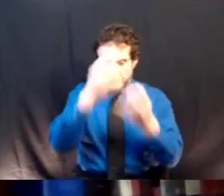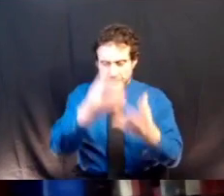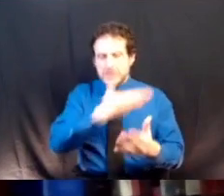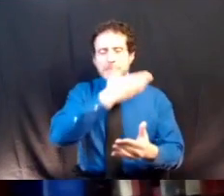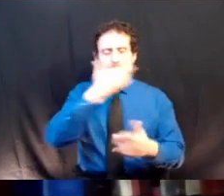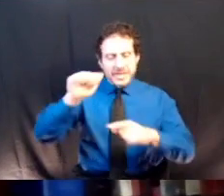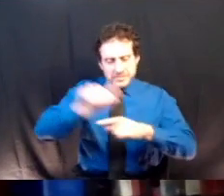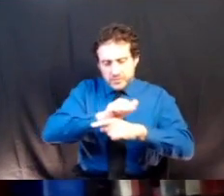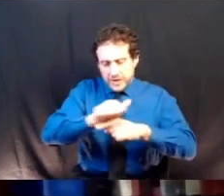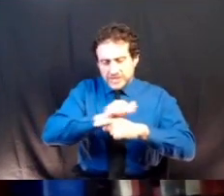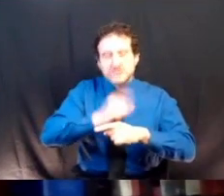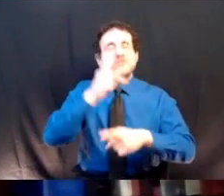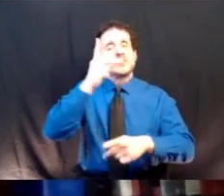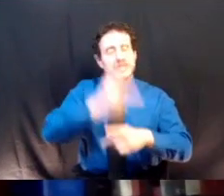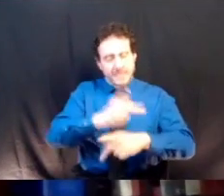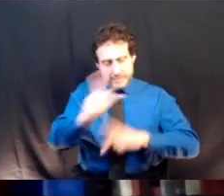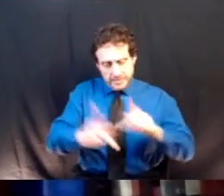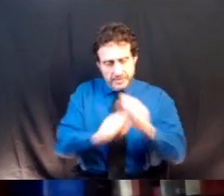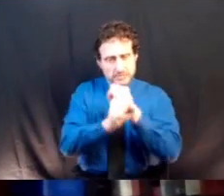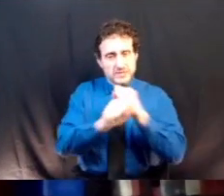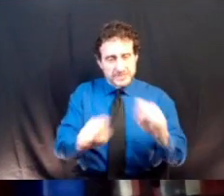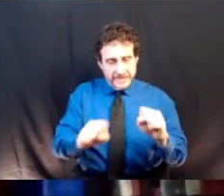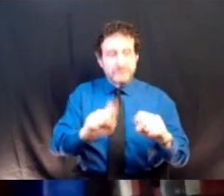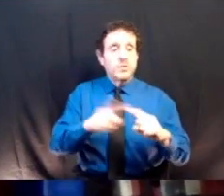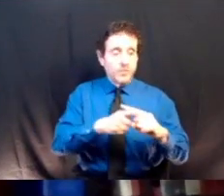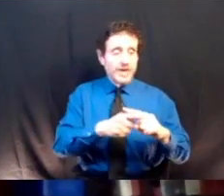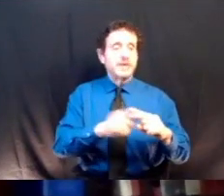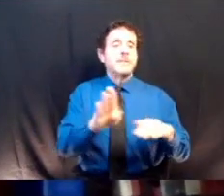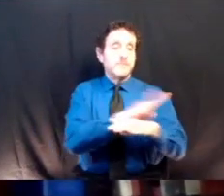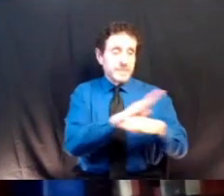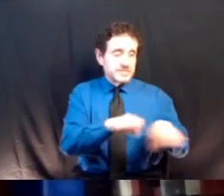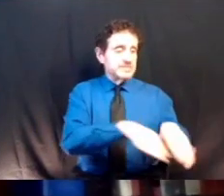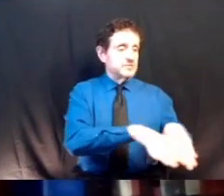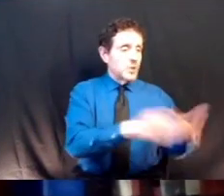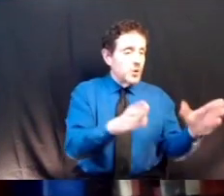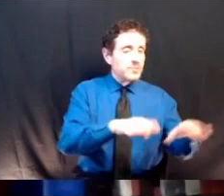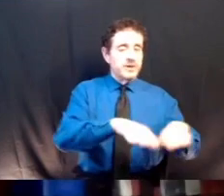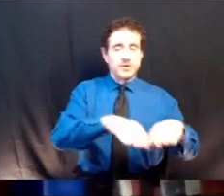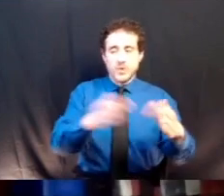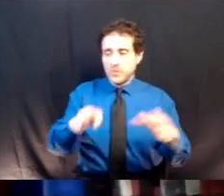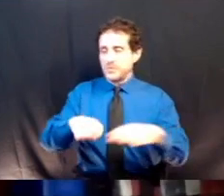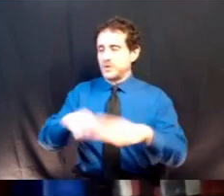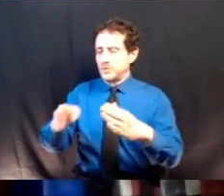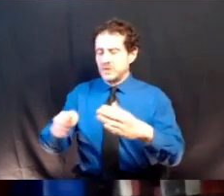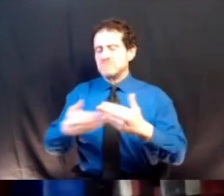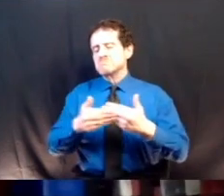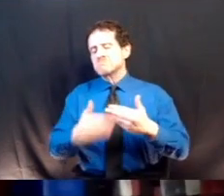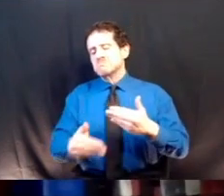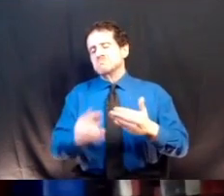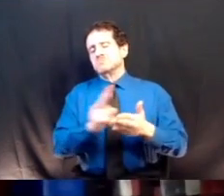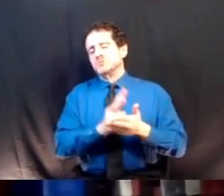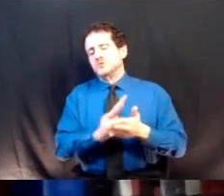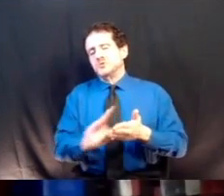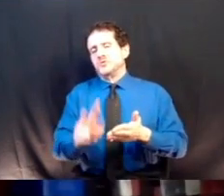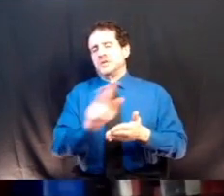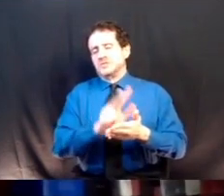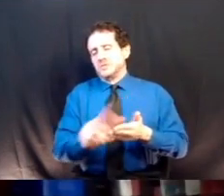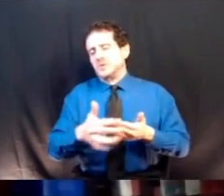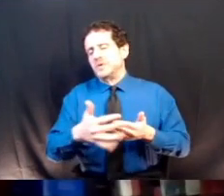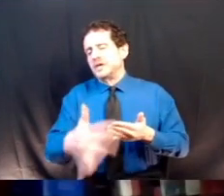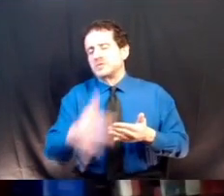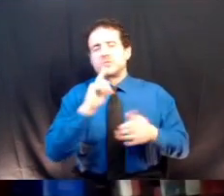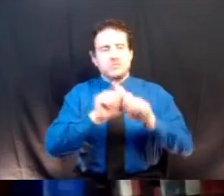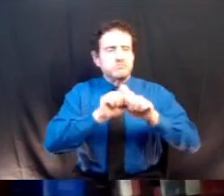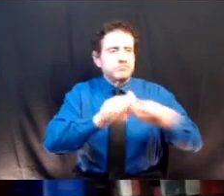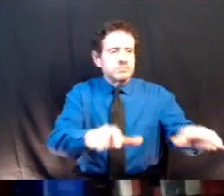next 2 weeks or so be releasing the information that will be useful to people in each and every one of those